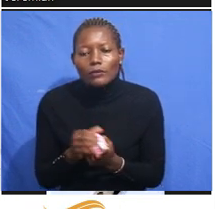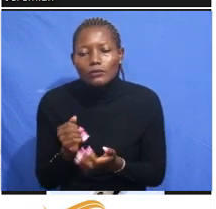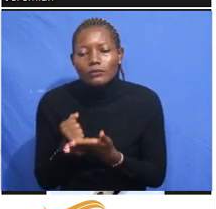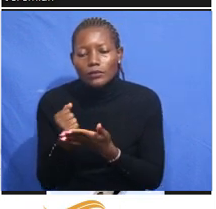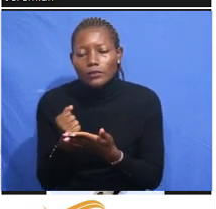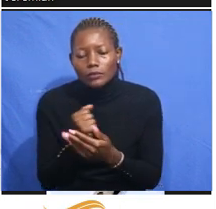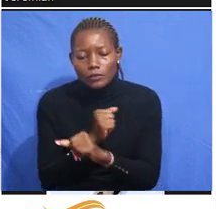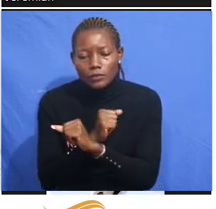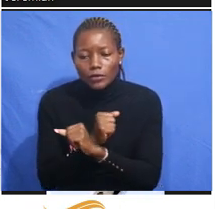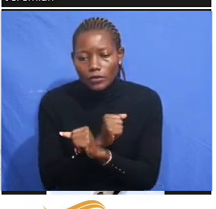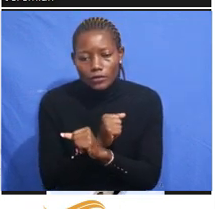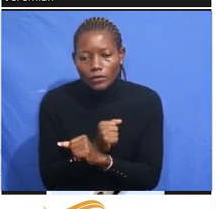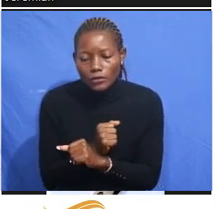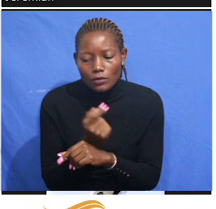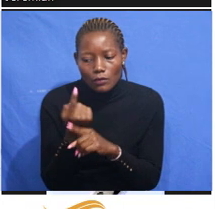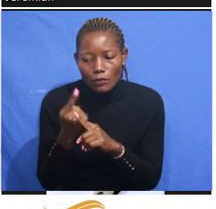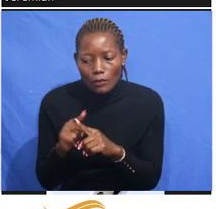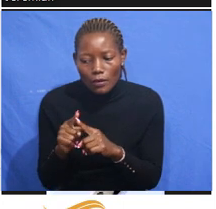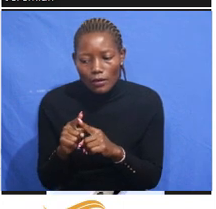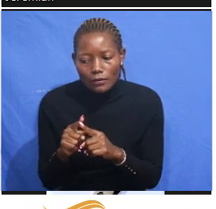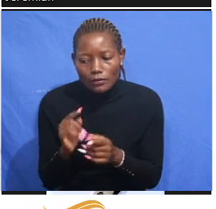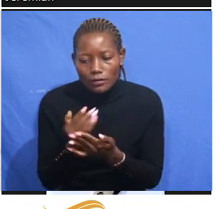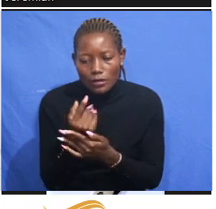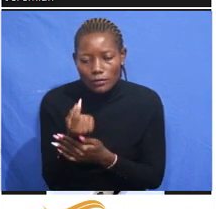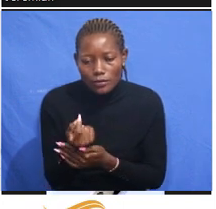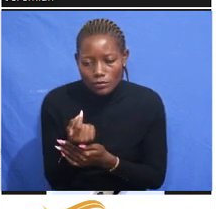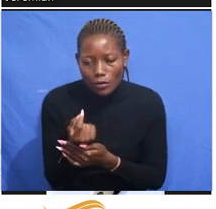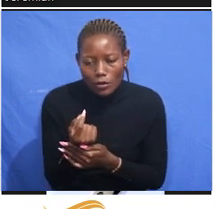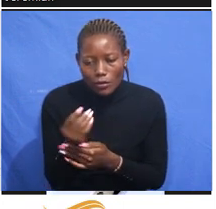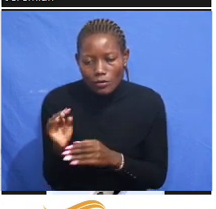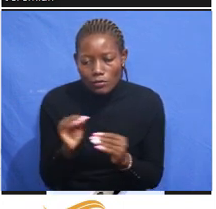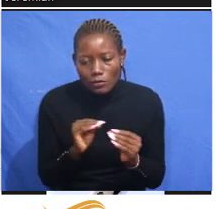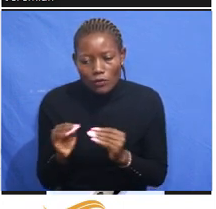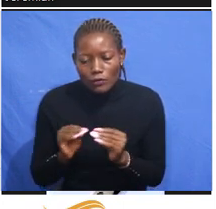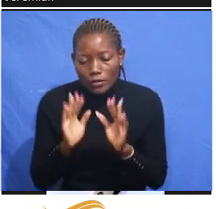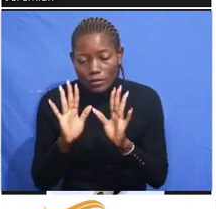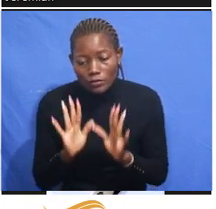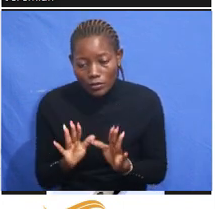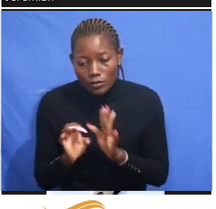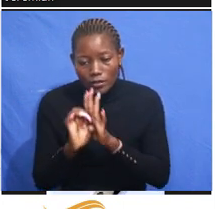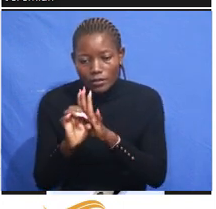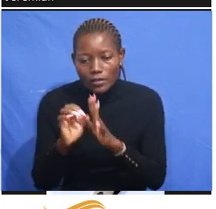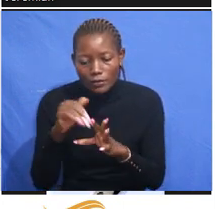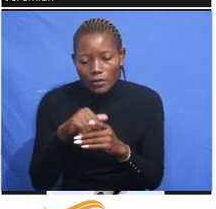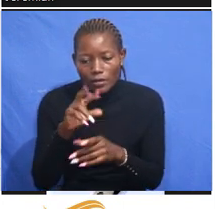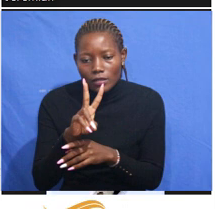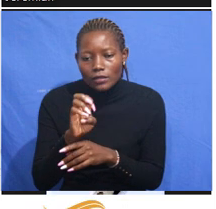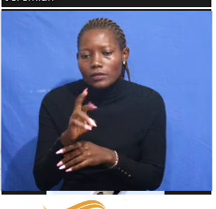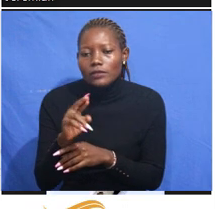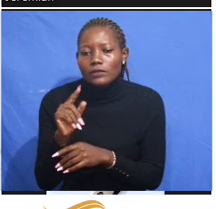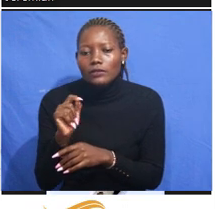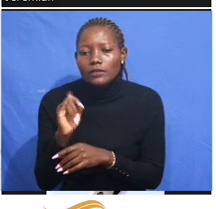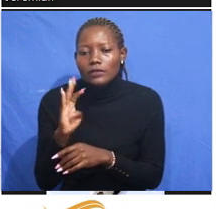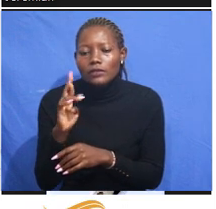protection, but some slight degree of movement is necessary. For example, in the vertebral column, in